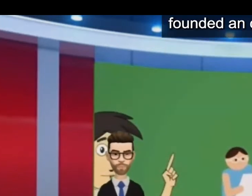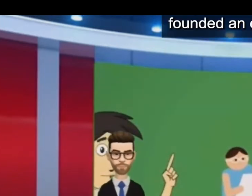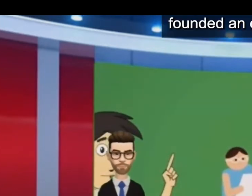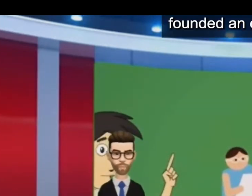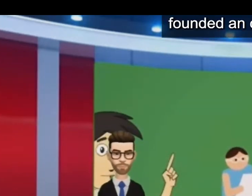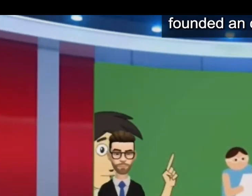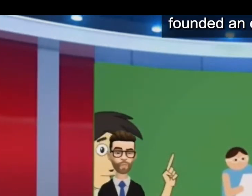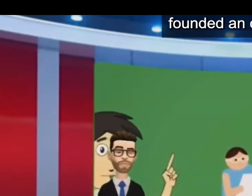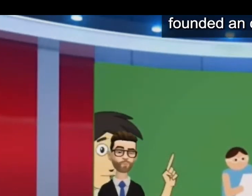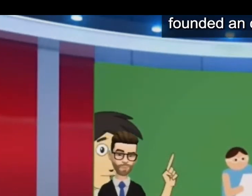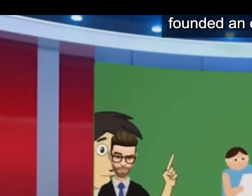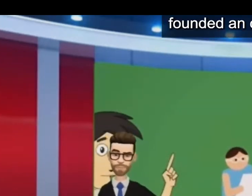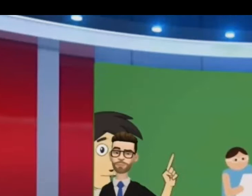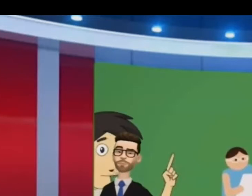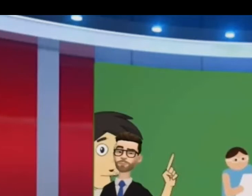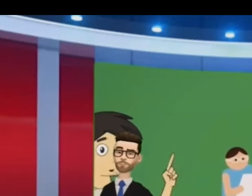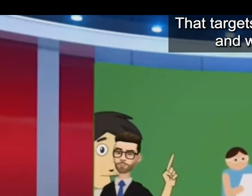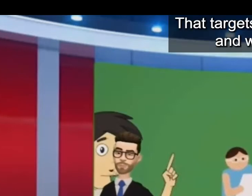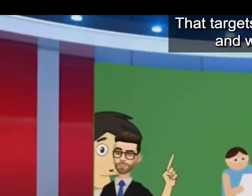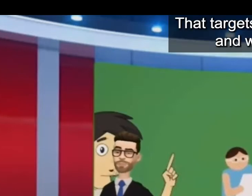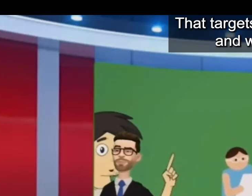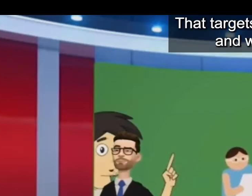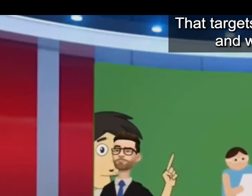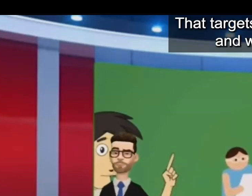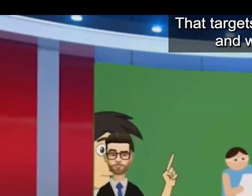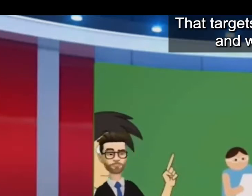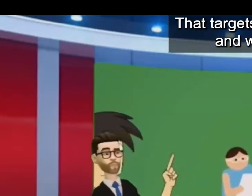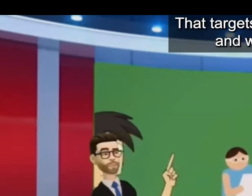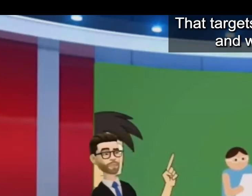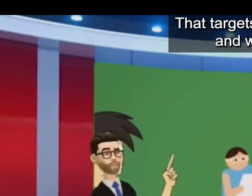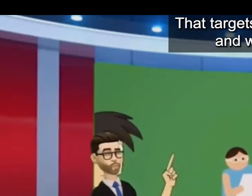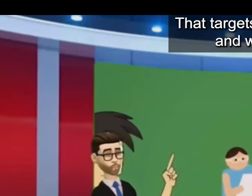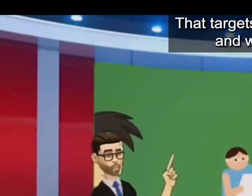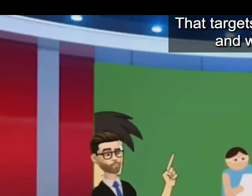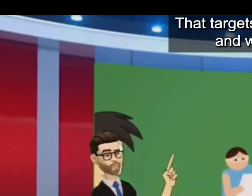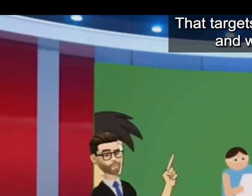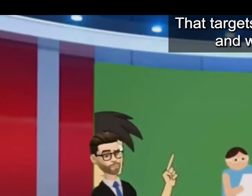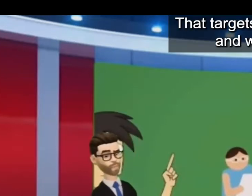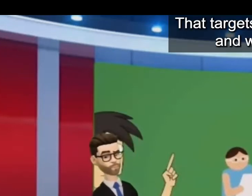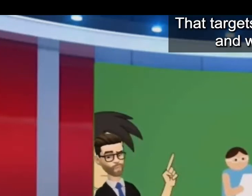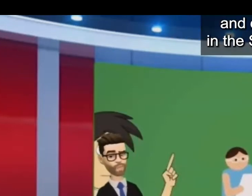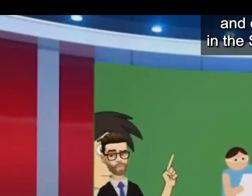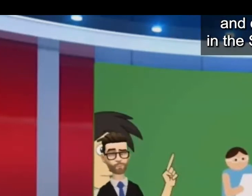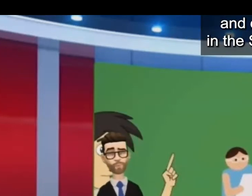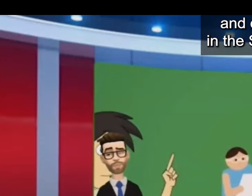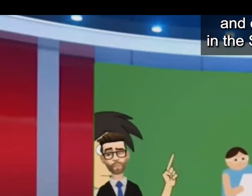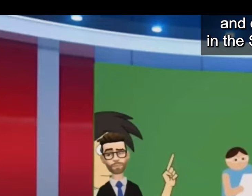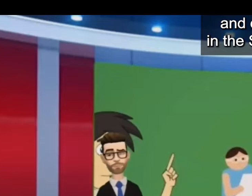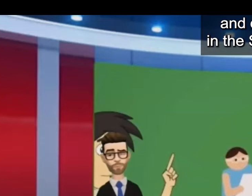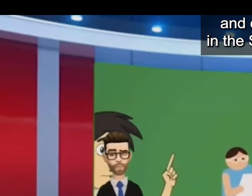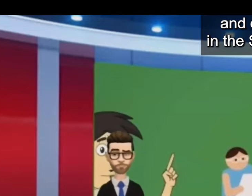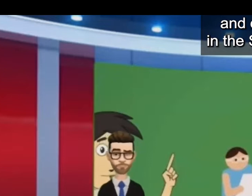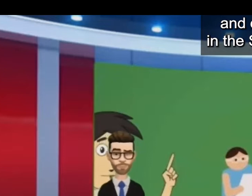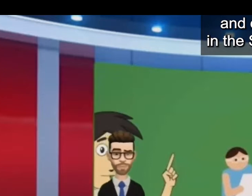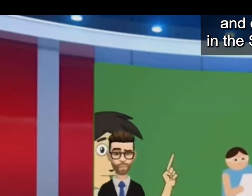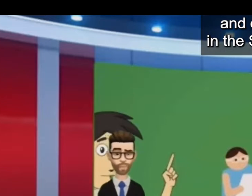an organization called Sinjar that targets people with disabilities, and we work to demand and defend their